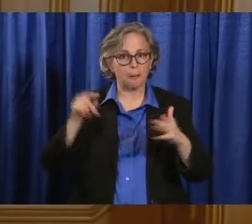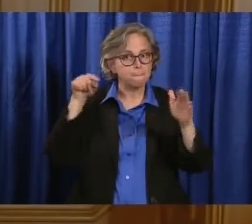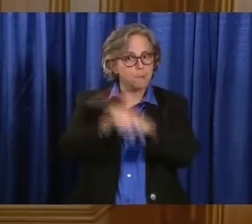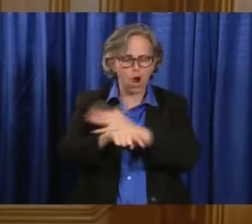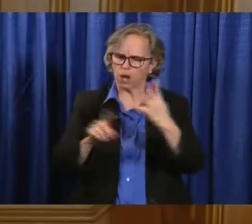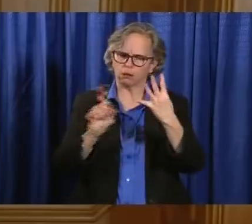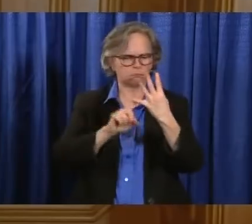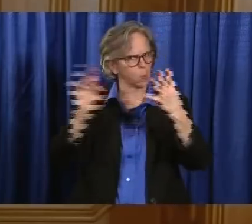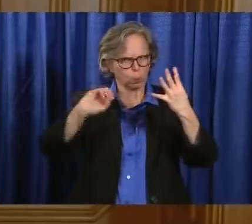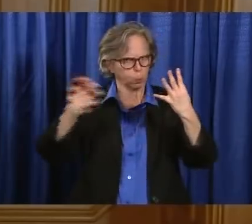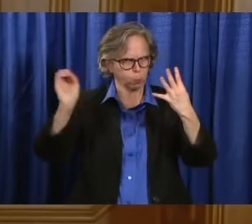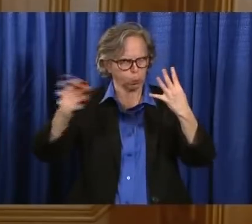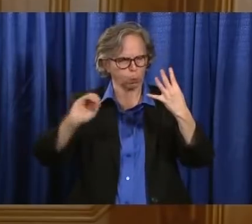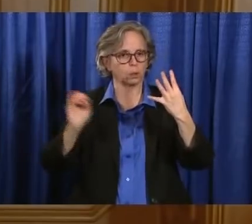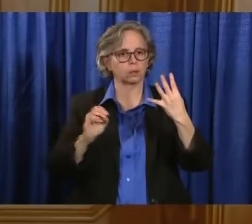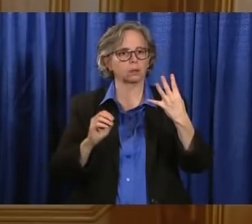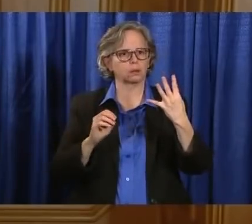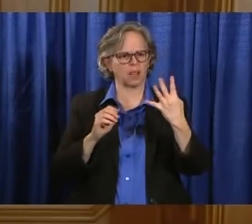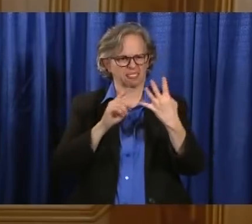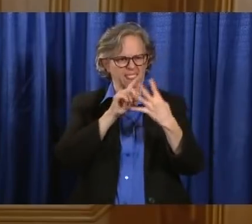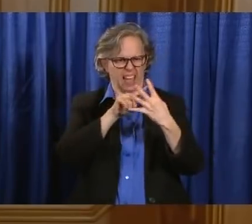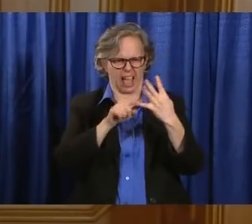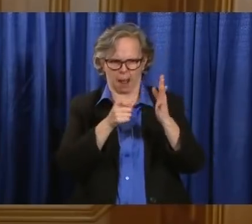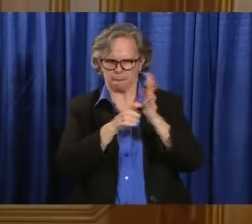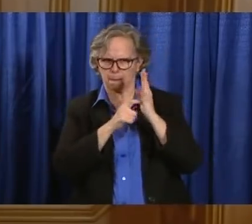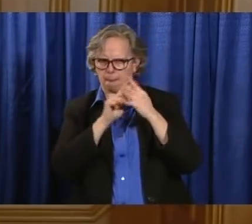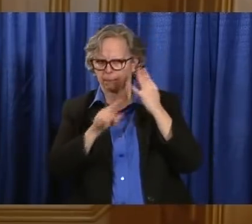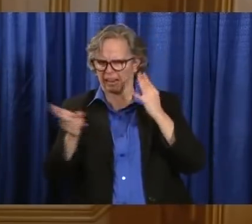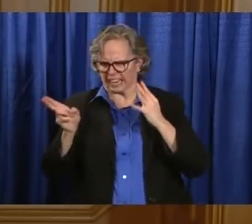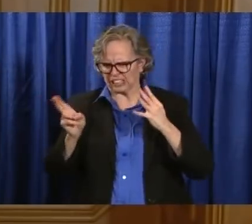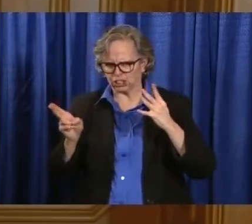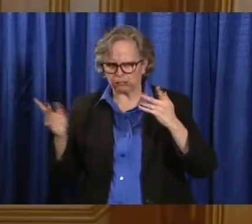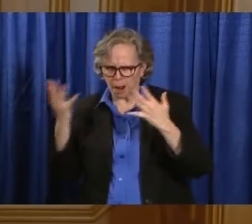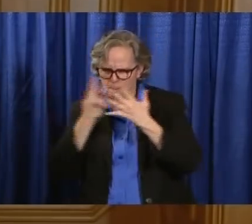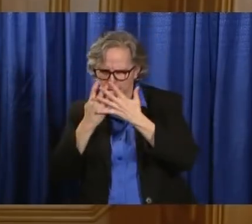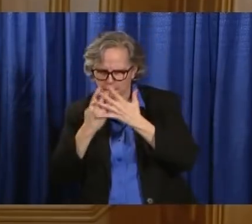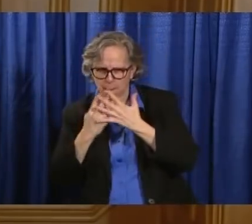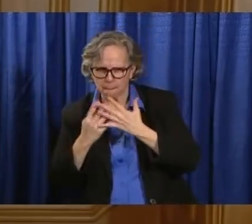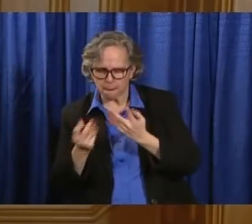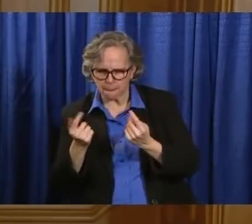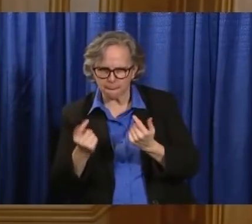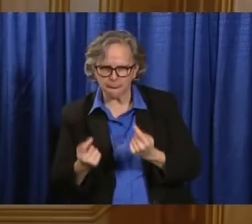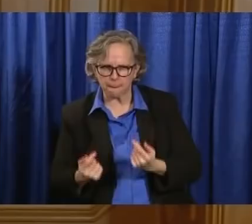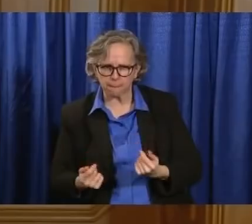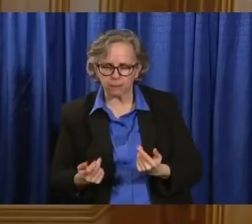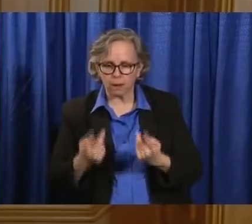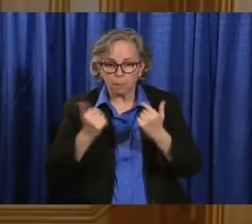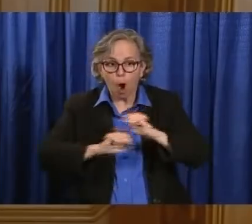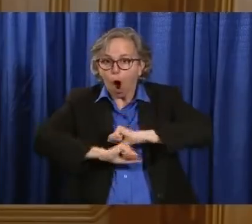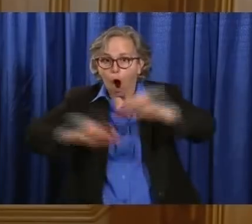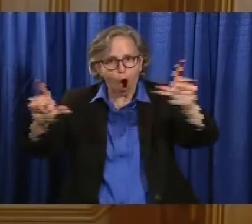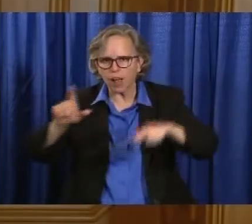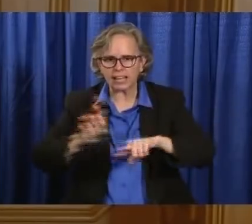out in the process a lot of different people. But we do